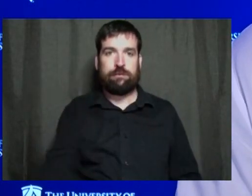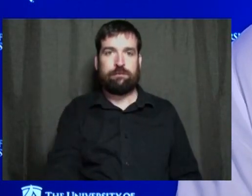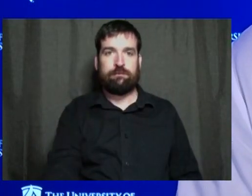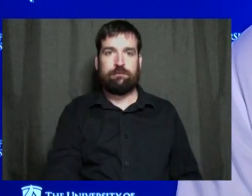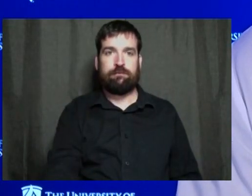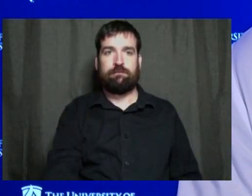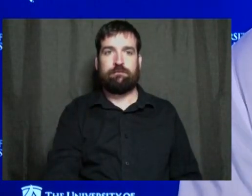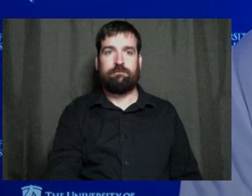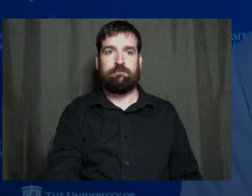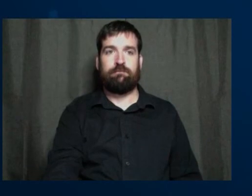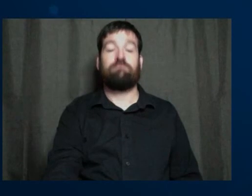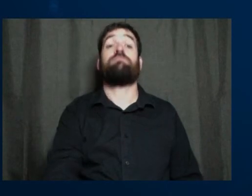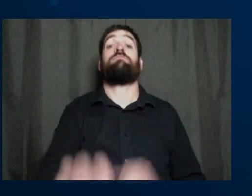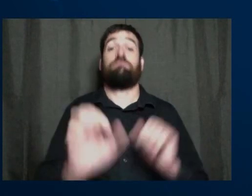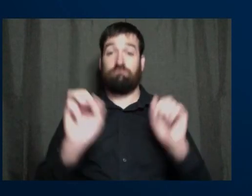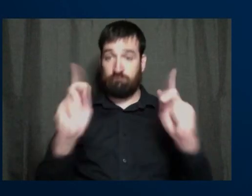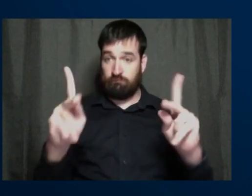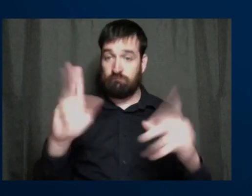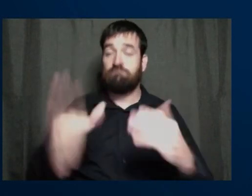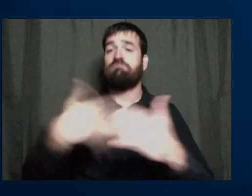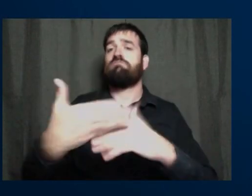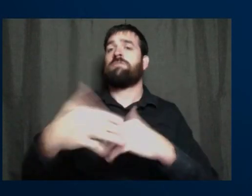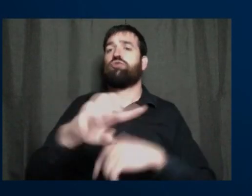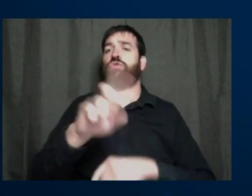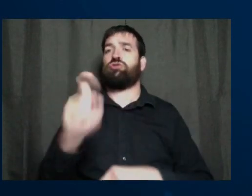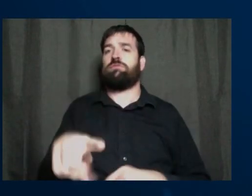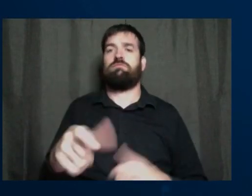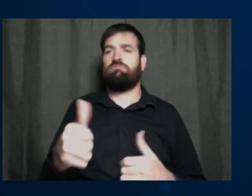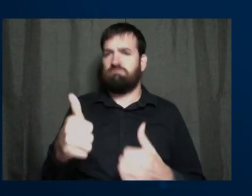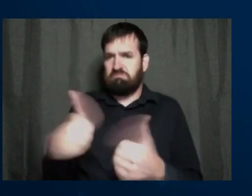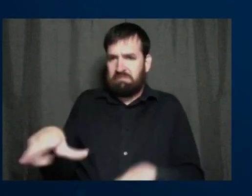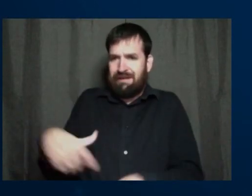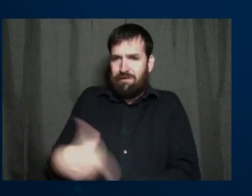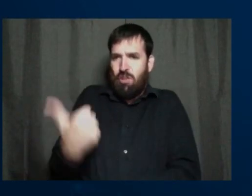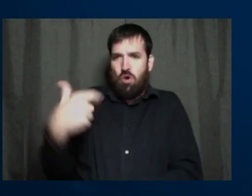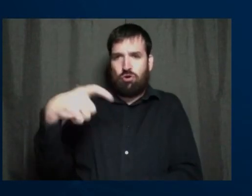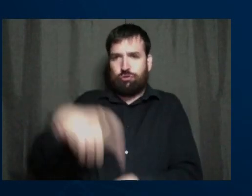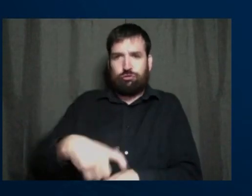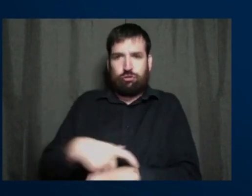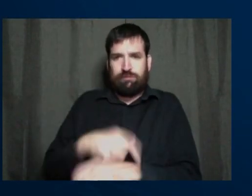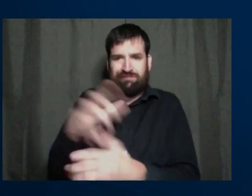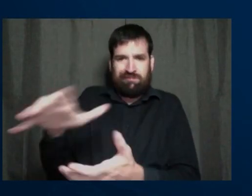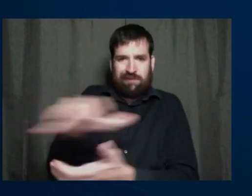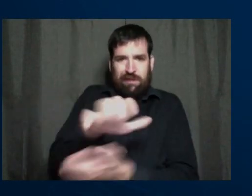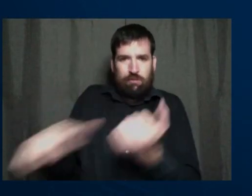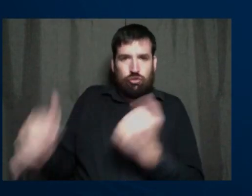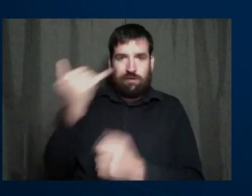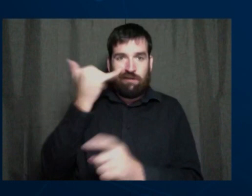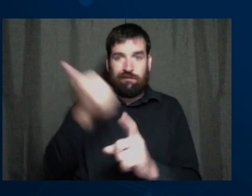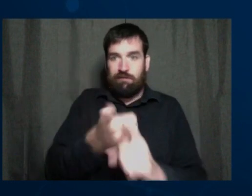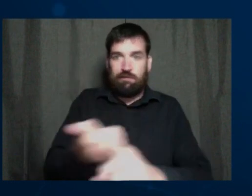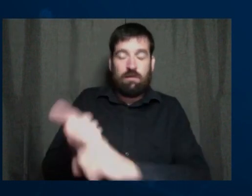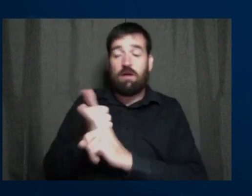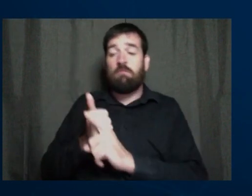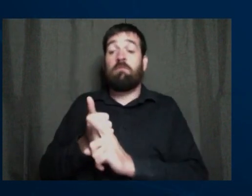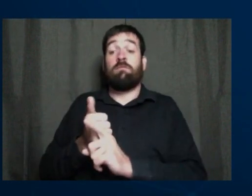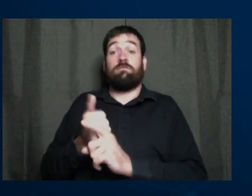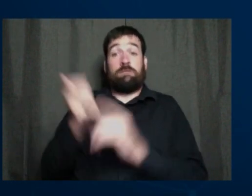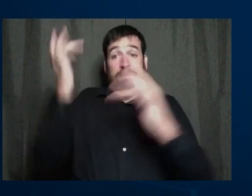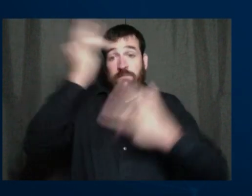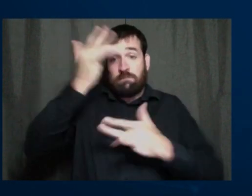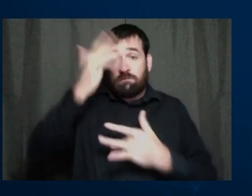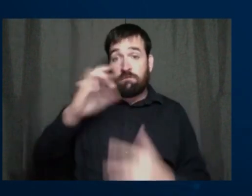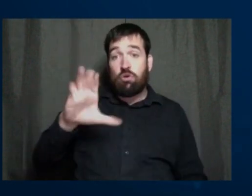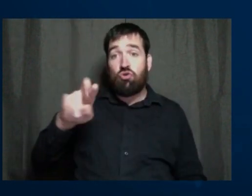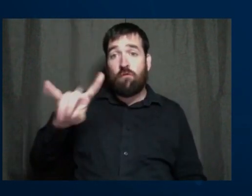Okay, next question is there any long-term permanent damage from those who get maybe a mild case of COVID? They don't